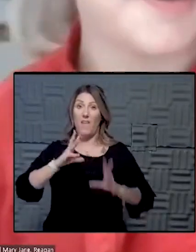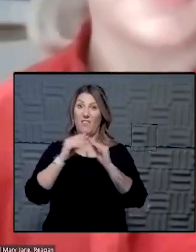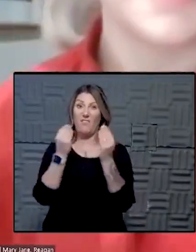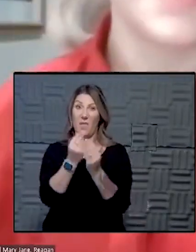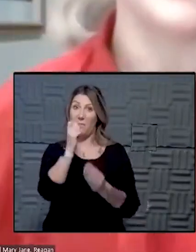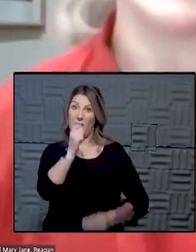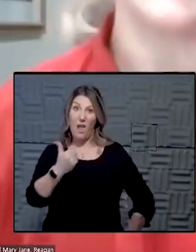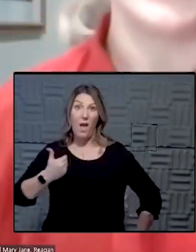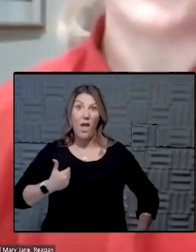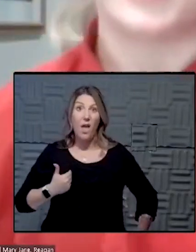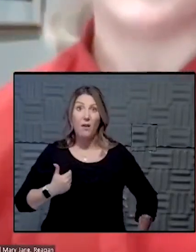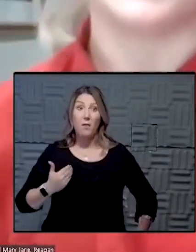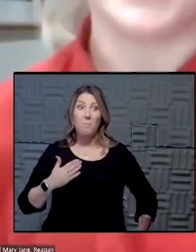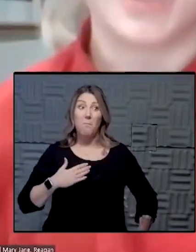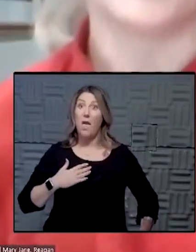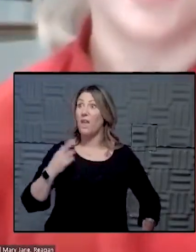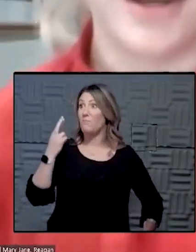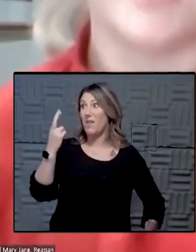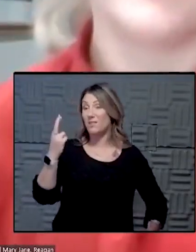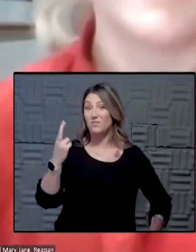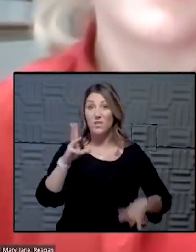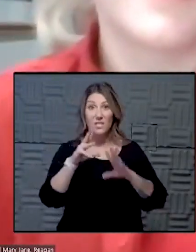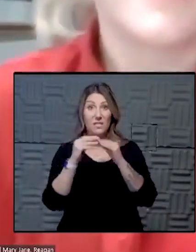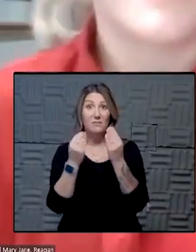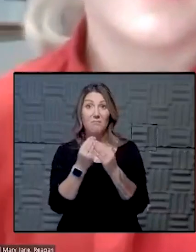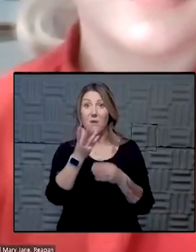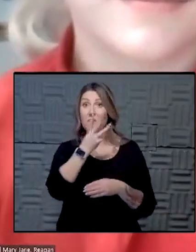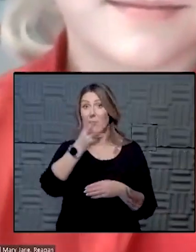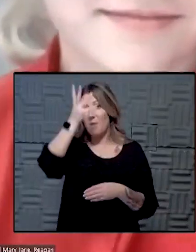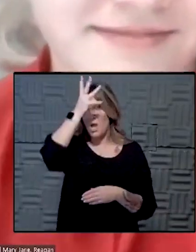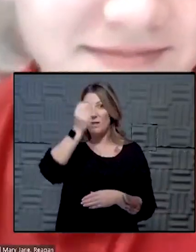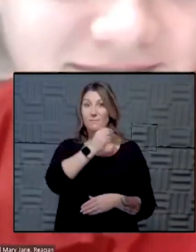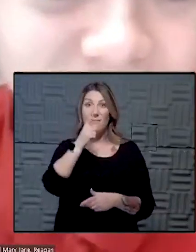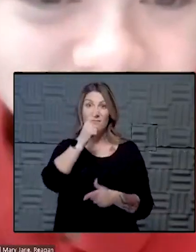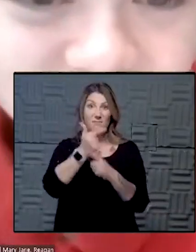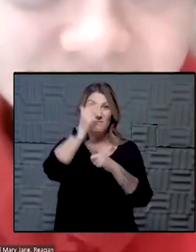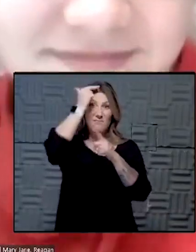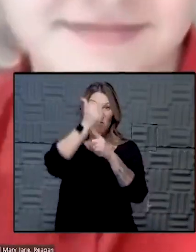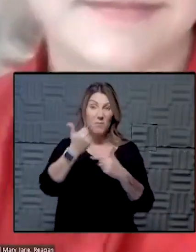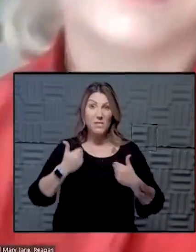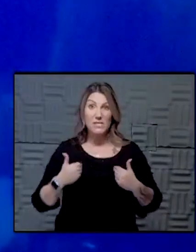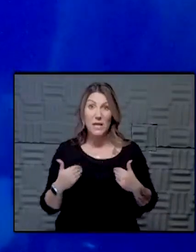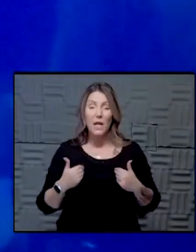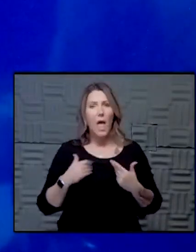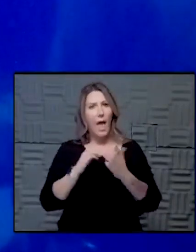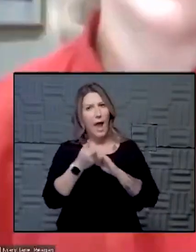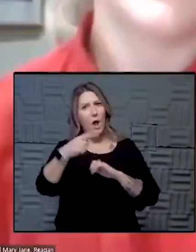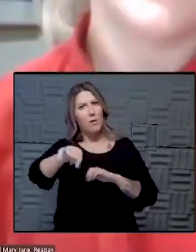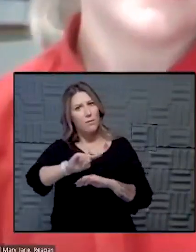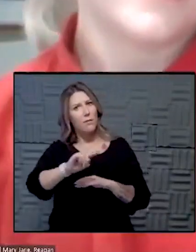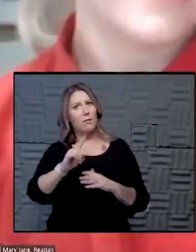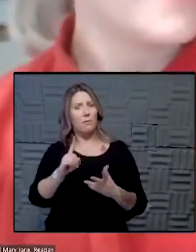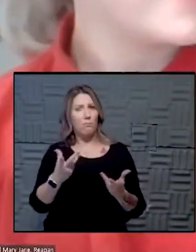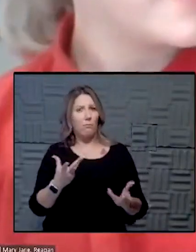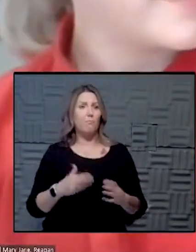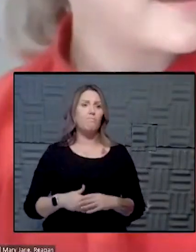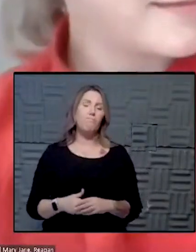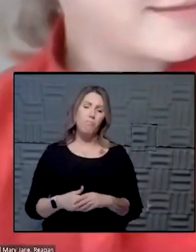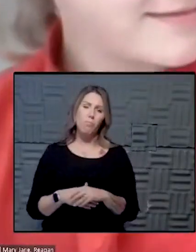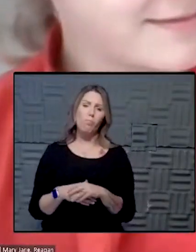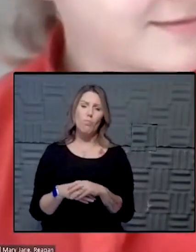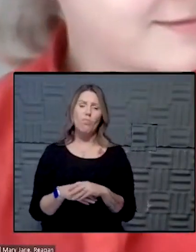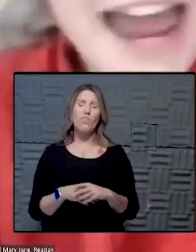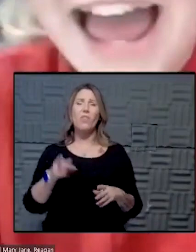it. My best friend's family and my parents and my siblings have had it, but I haven't. How'd they do? Yeah. They